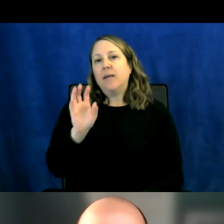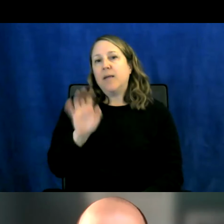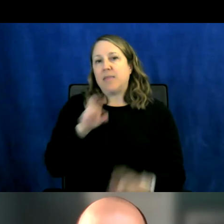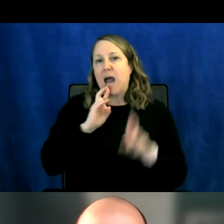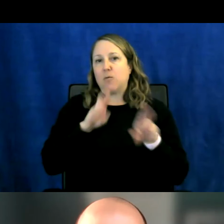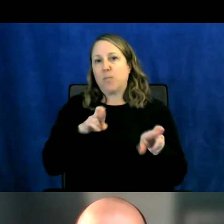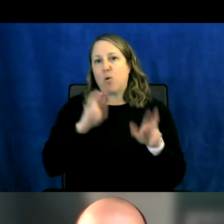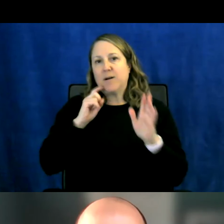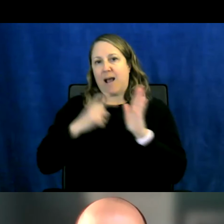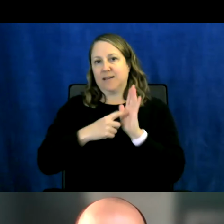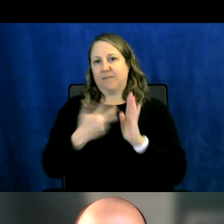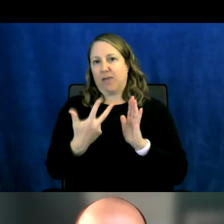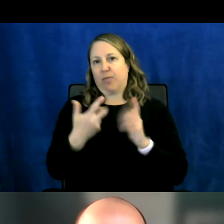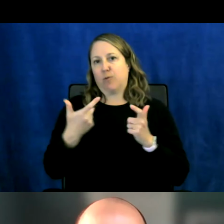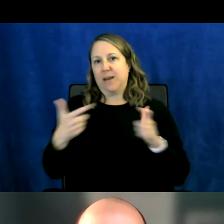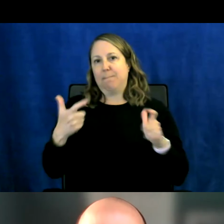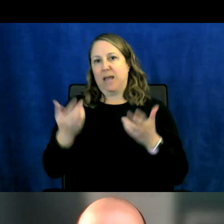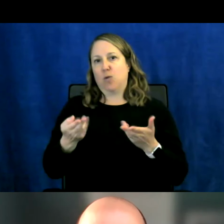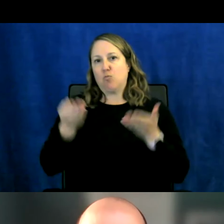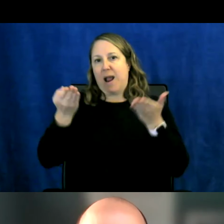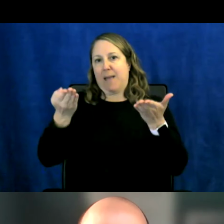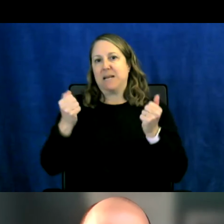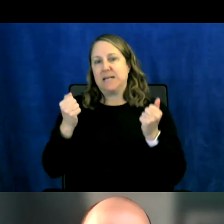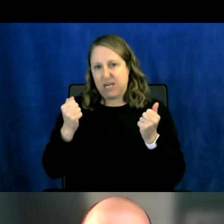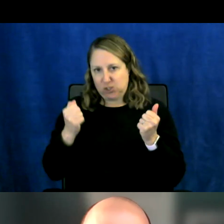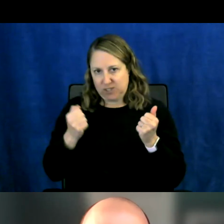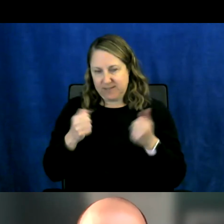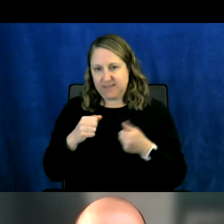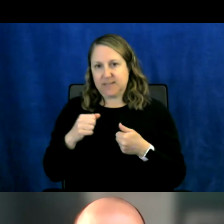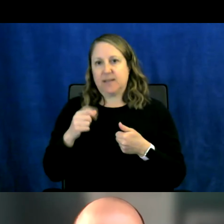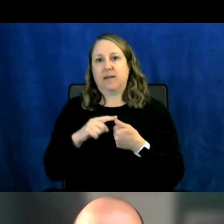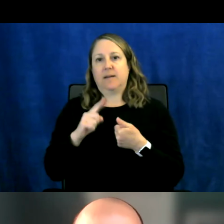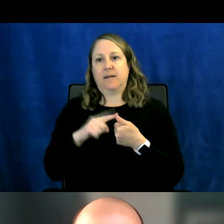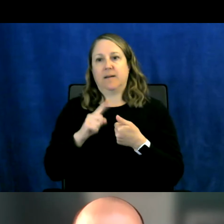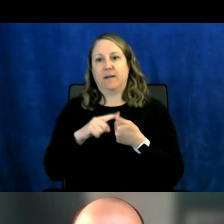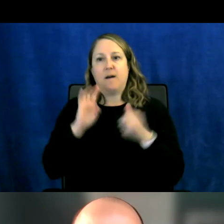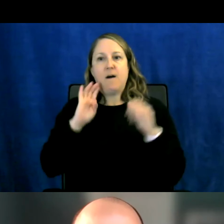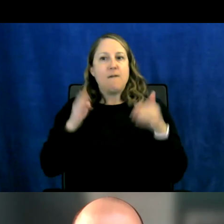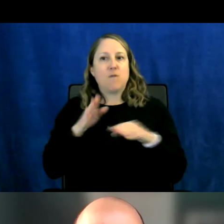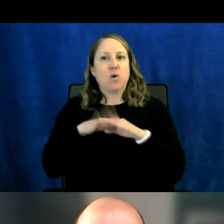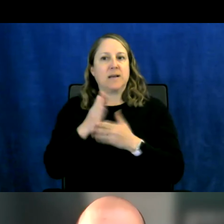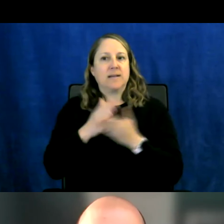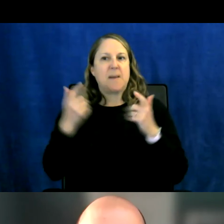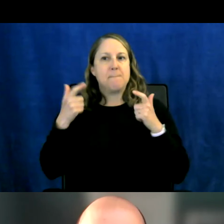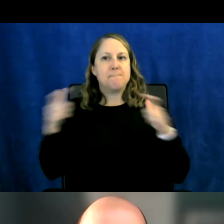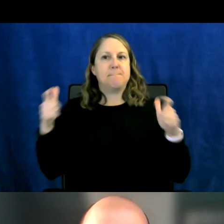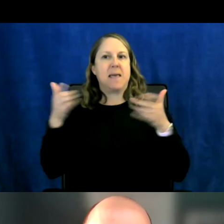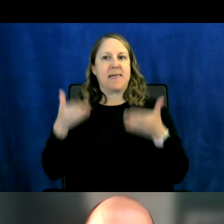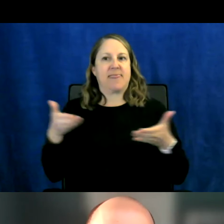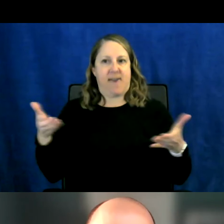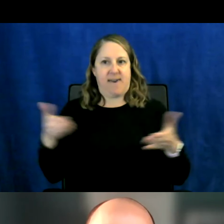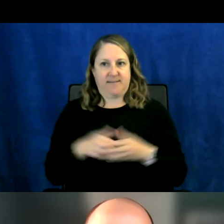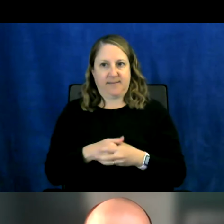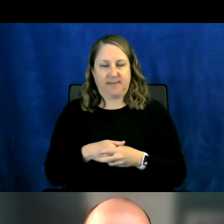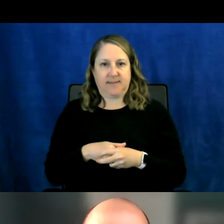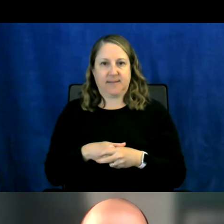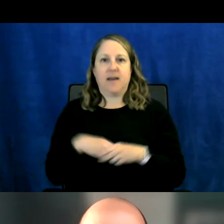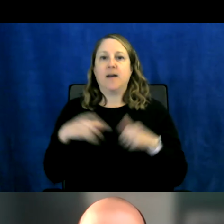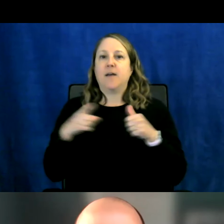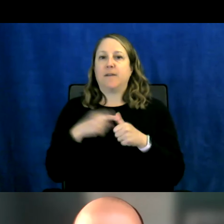big recommendations for moving forward. The first was to focus on some big things. So the first